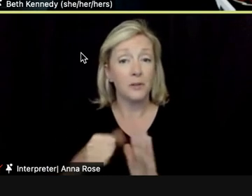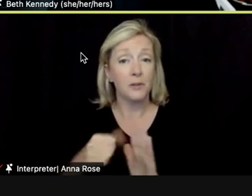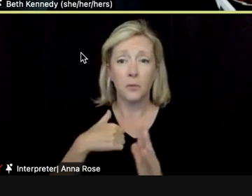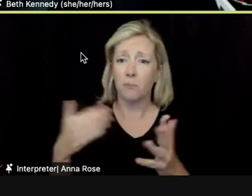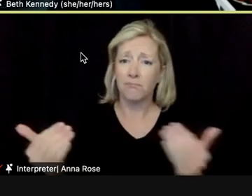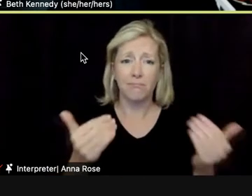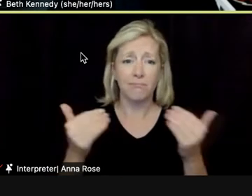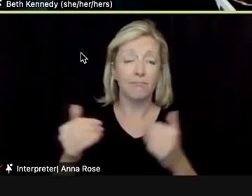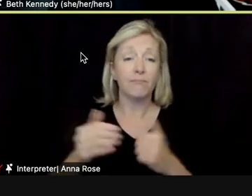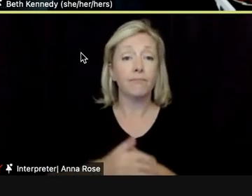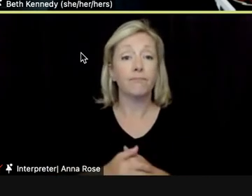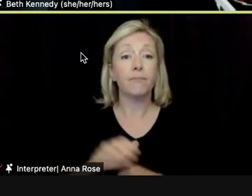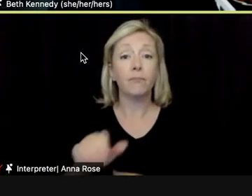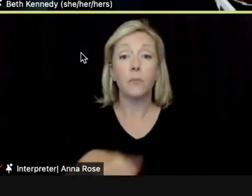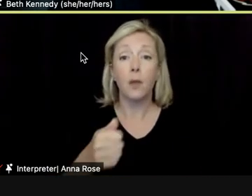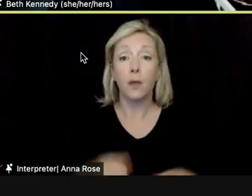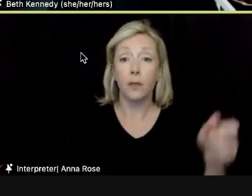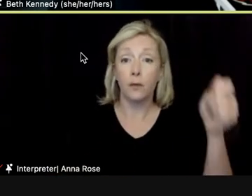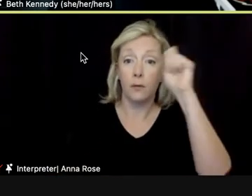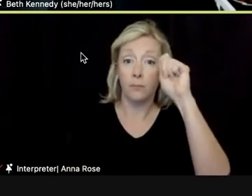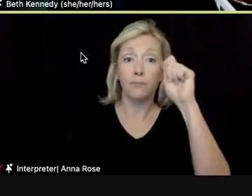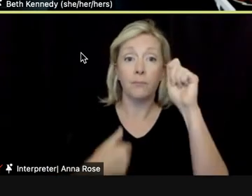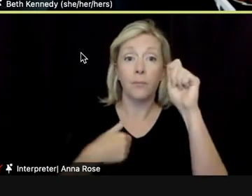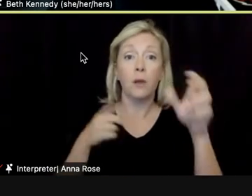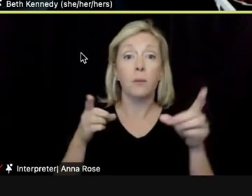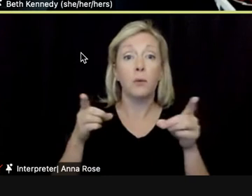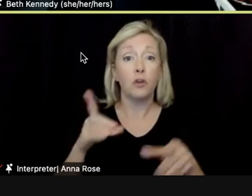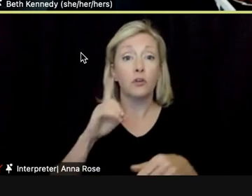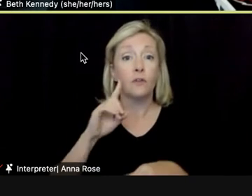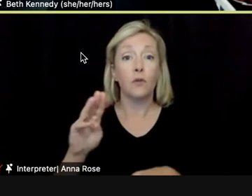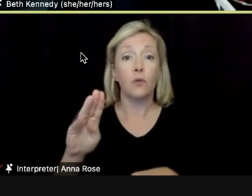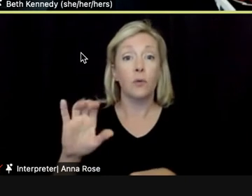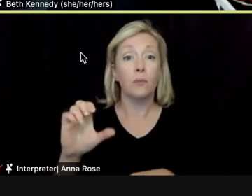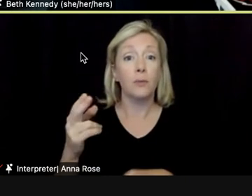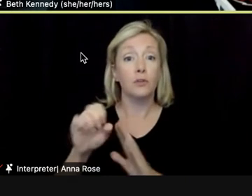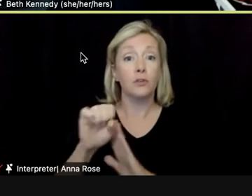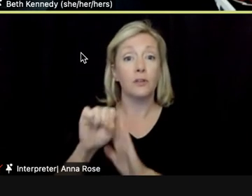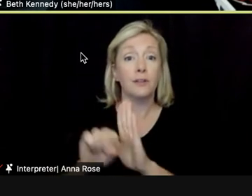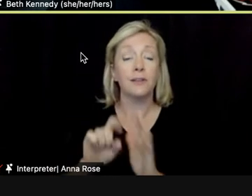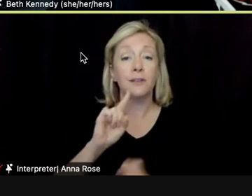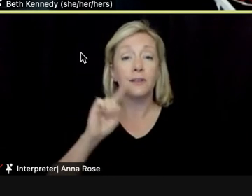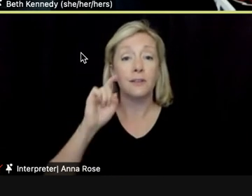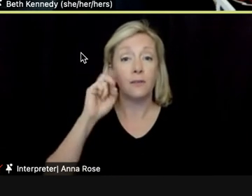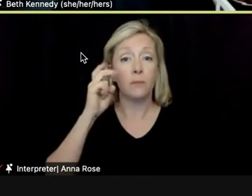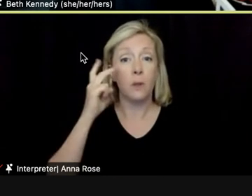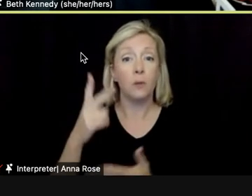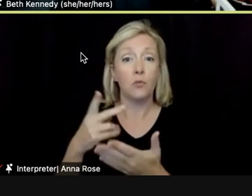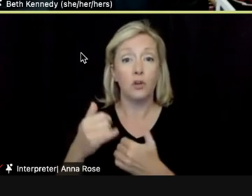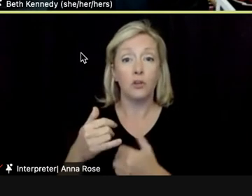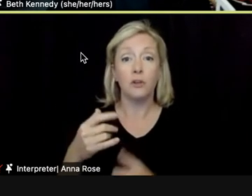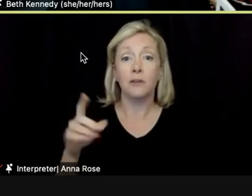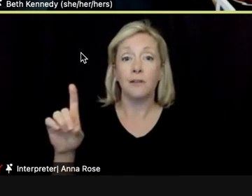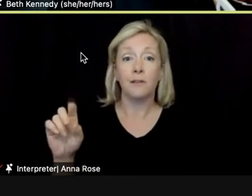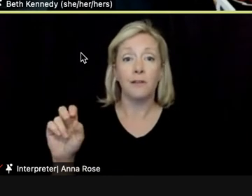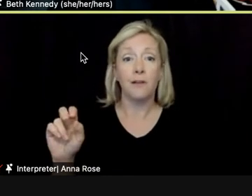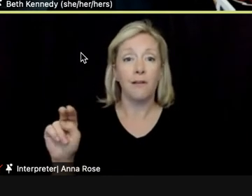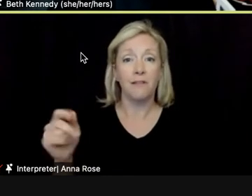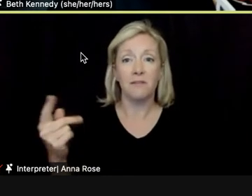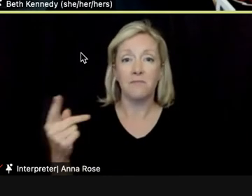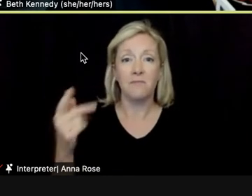I'm also the director of the Michigan State Deafblind Project. So I've known Donna a long time